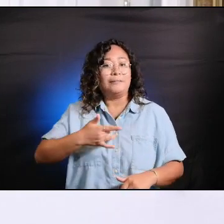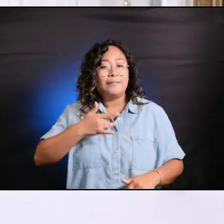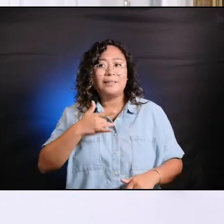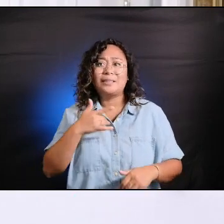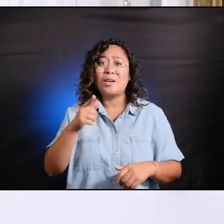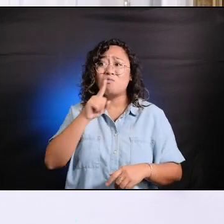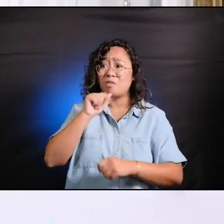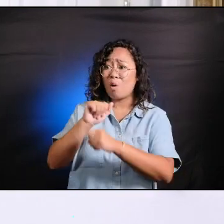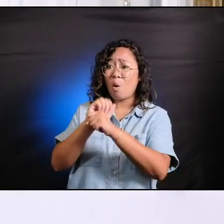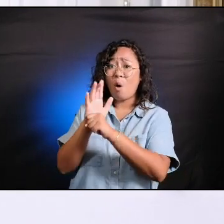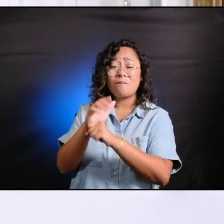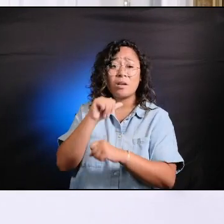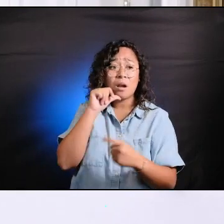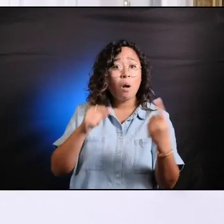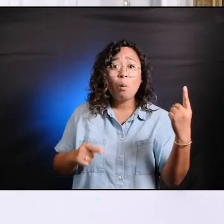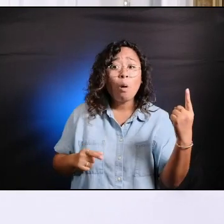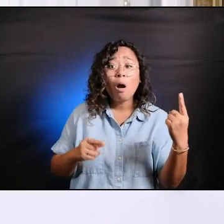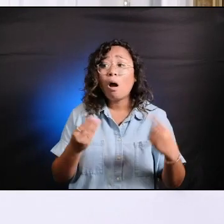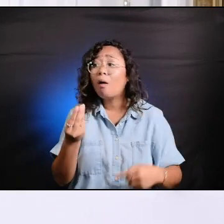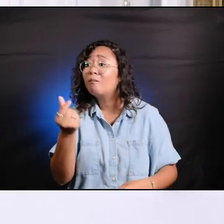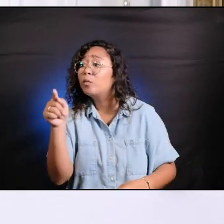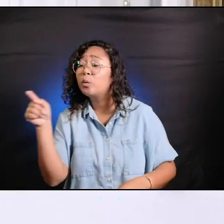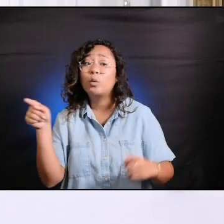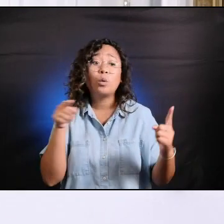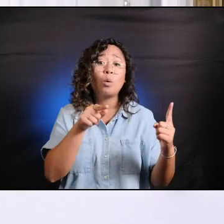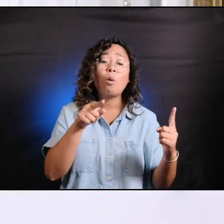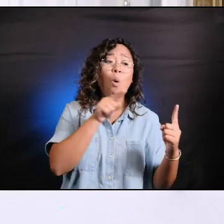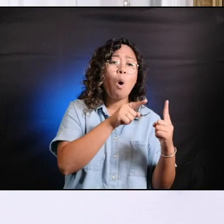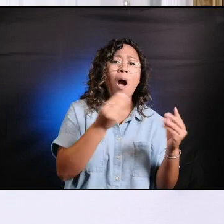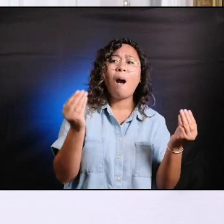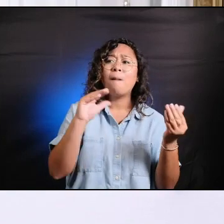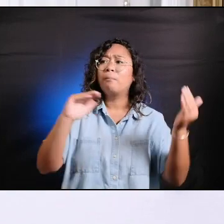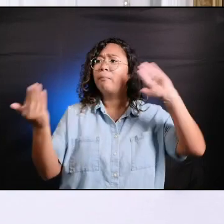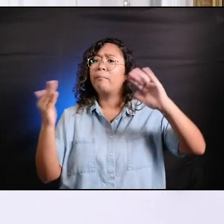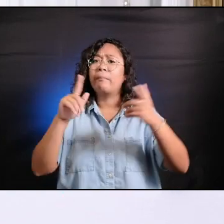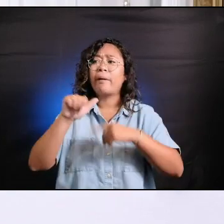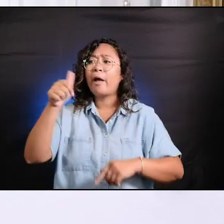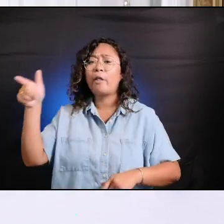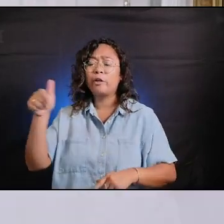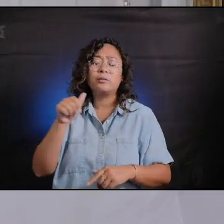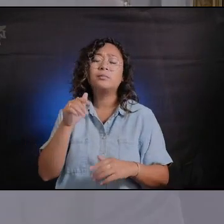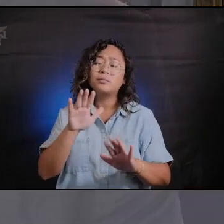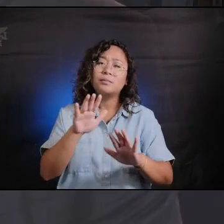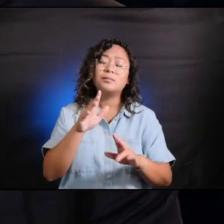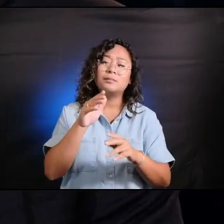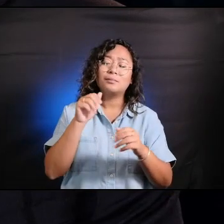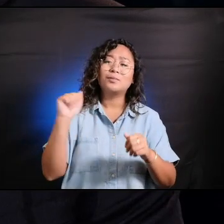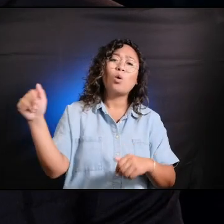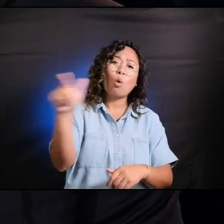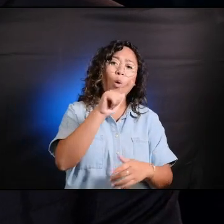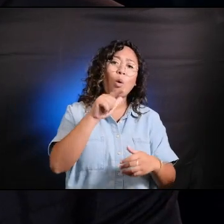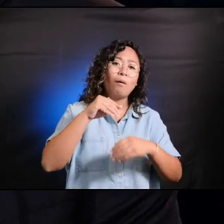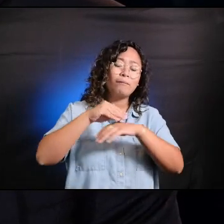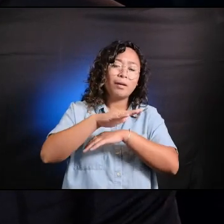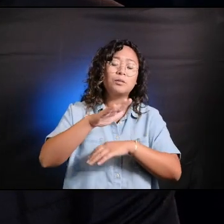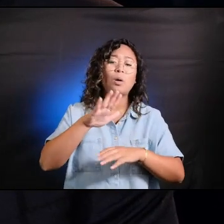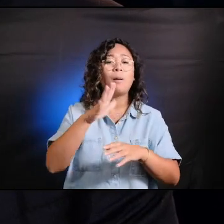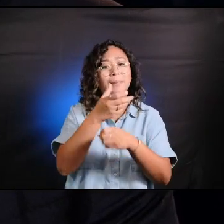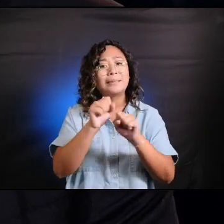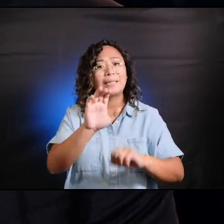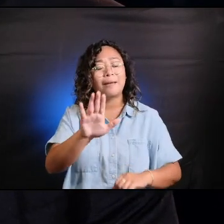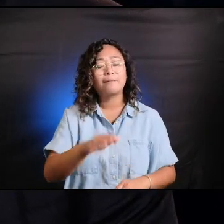affected by this, not one person more than the other. So take care of yourselves and be safe. So know that as we go through